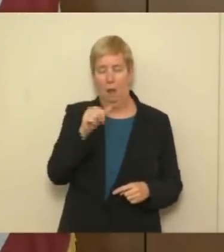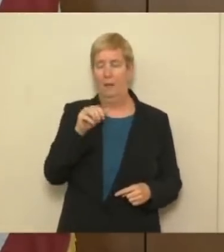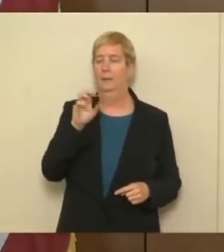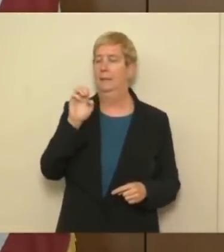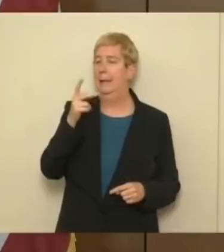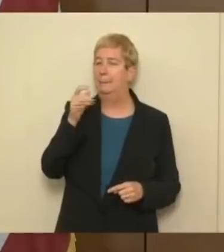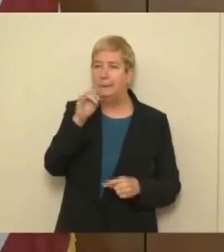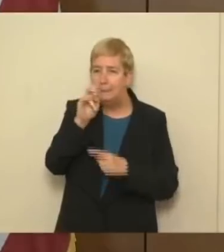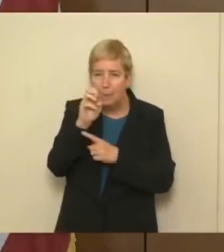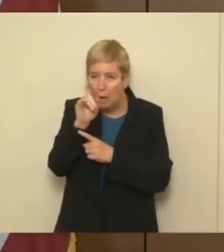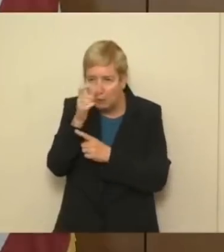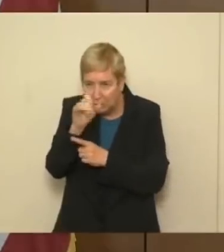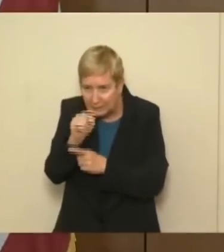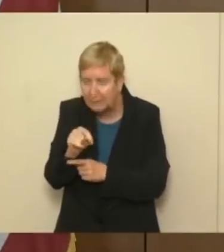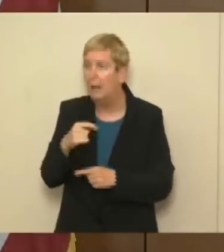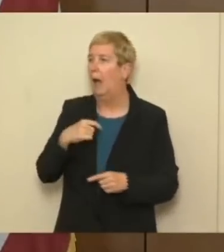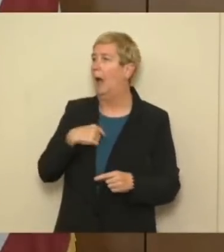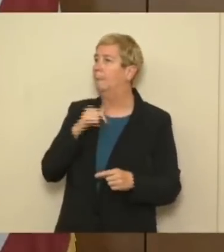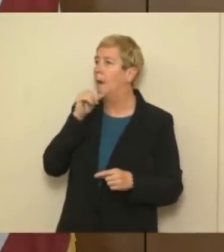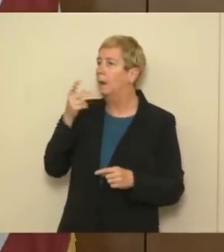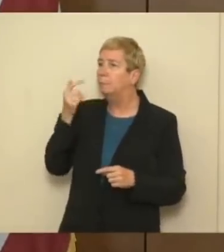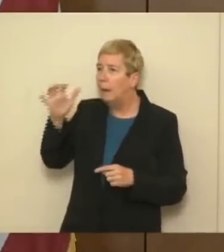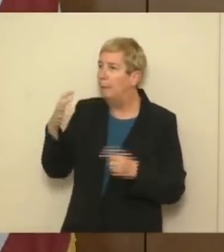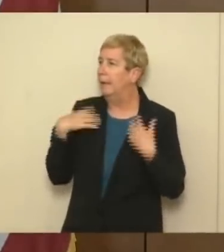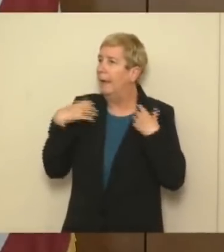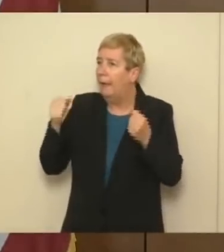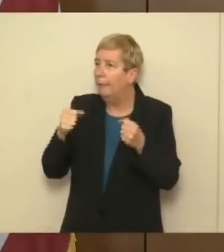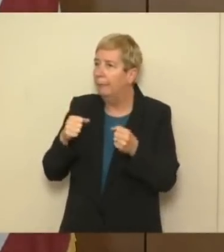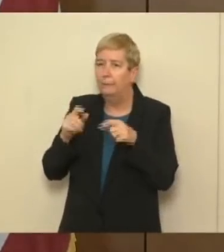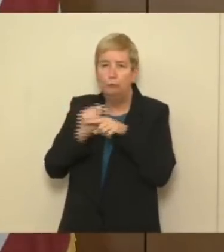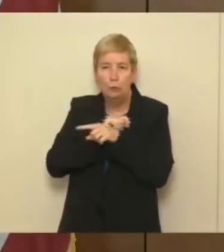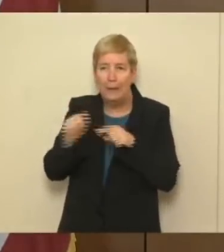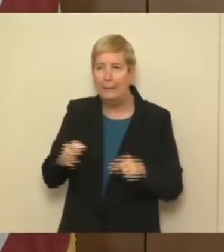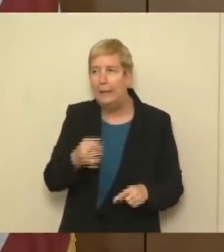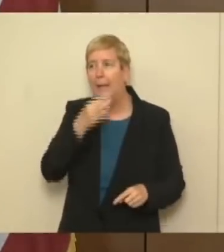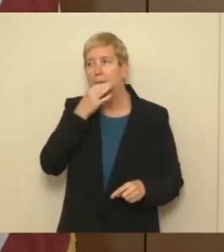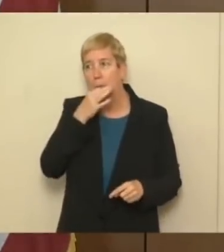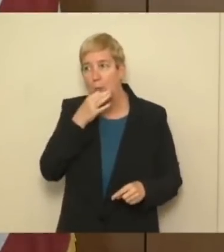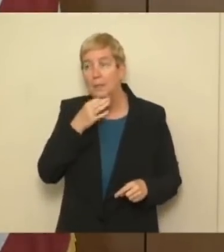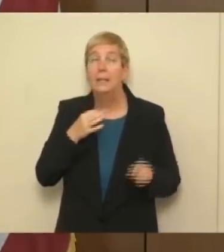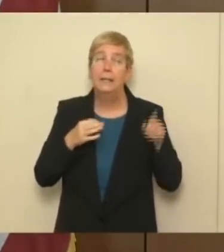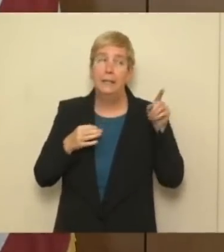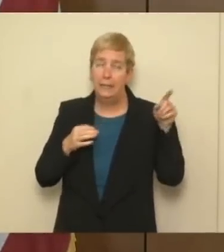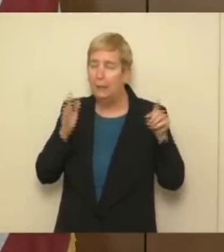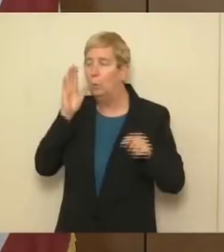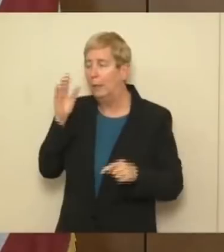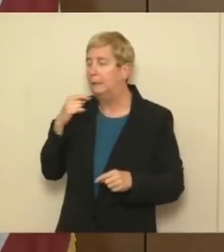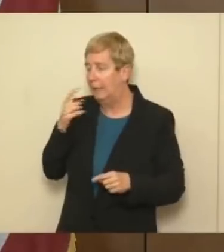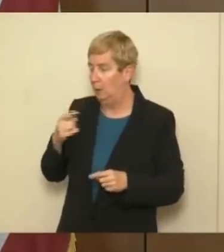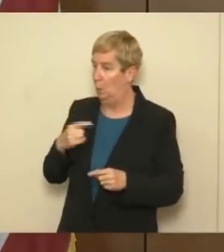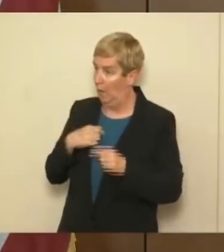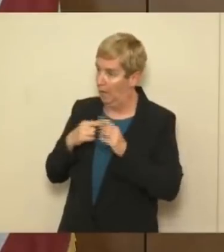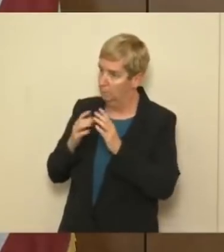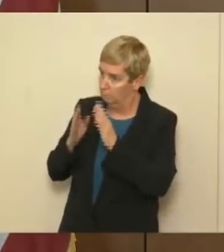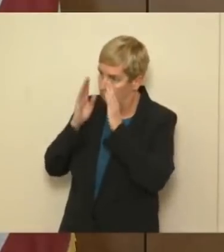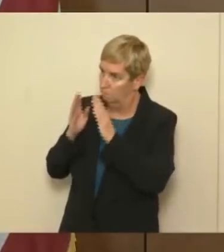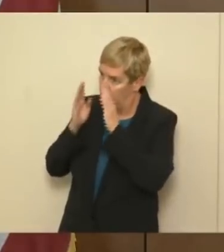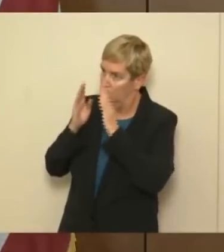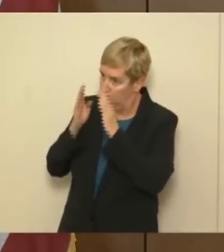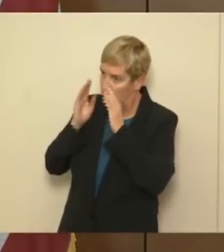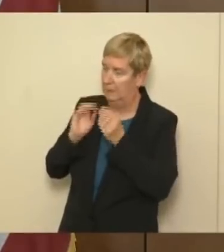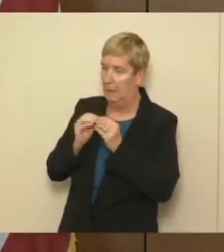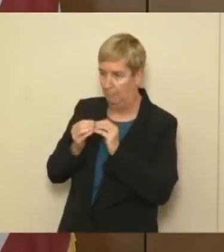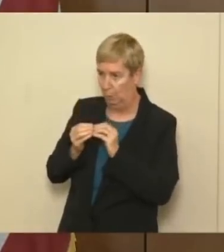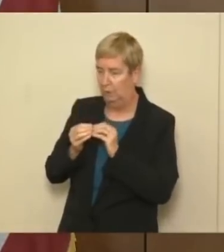public health trained expert. He will tell you I pay a lot of attention to the numbers, and that is what I'm looking